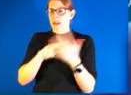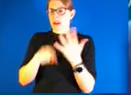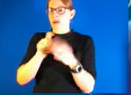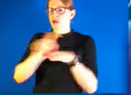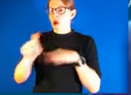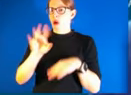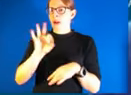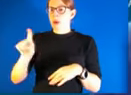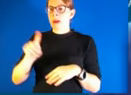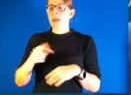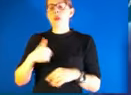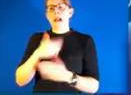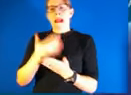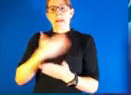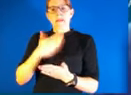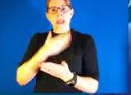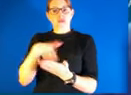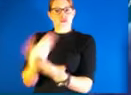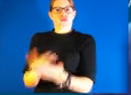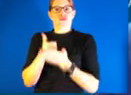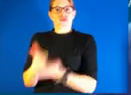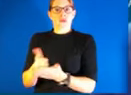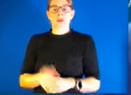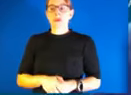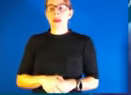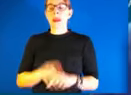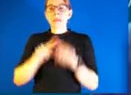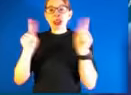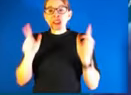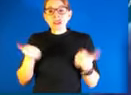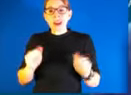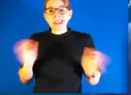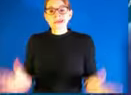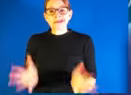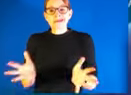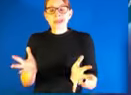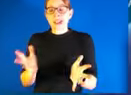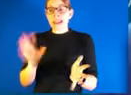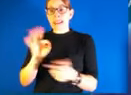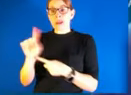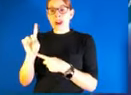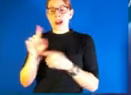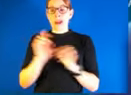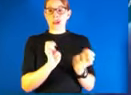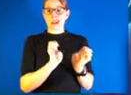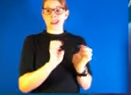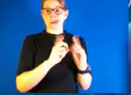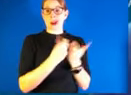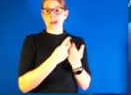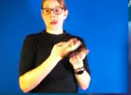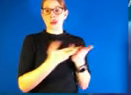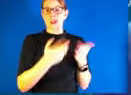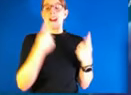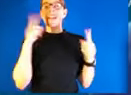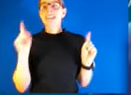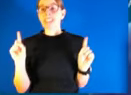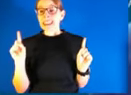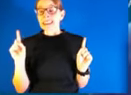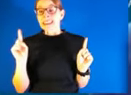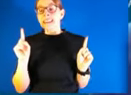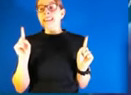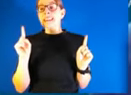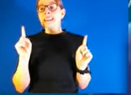respond. However, trying to encourage people to utilize 911 and emergency department resources effectively is